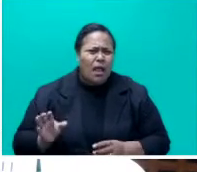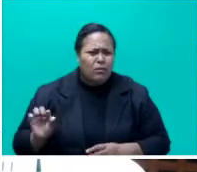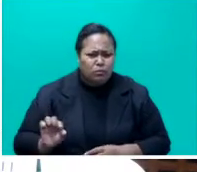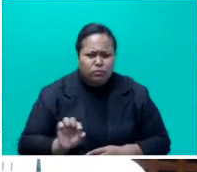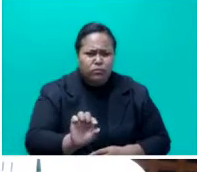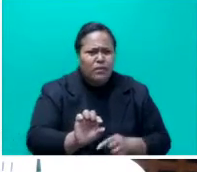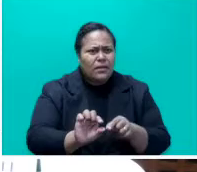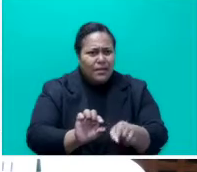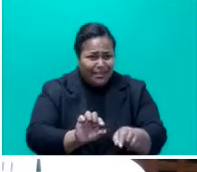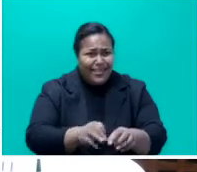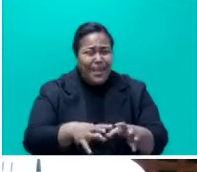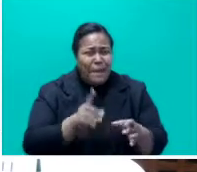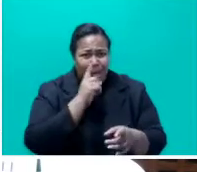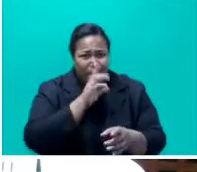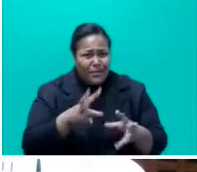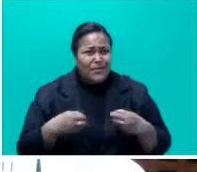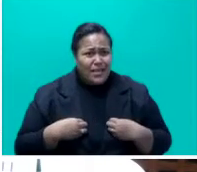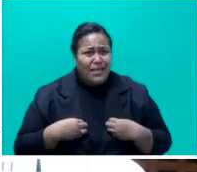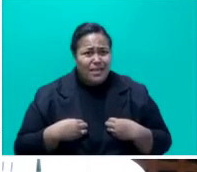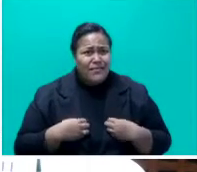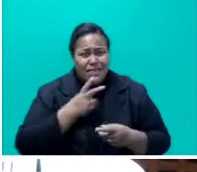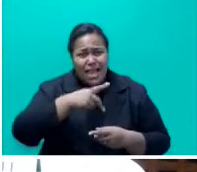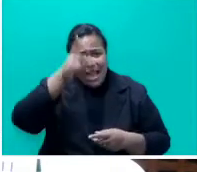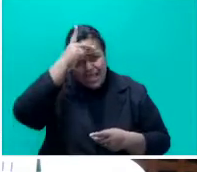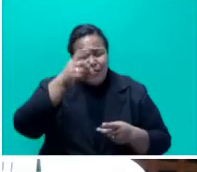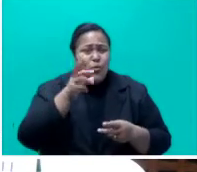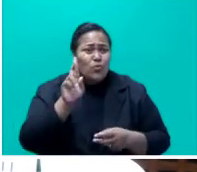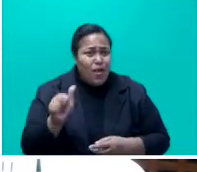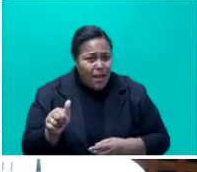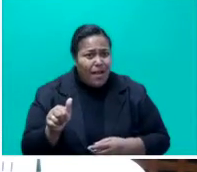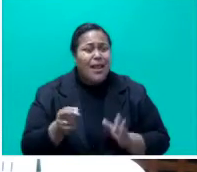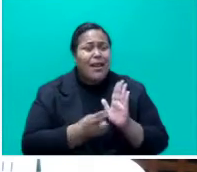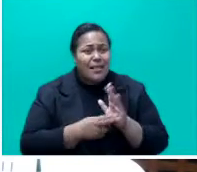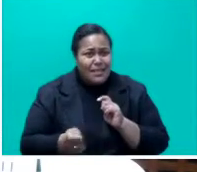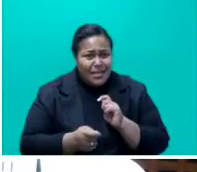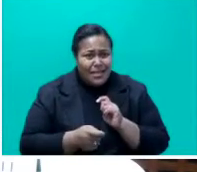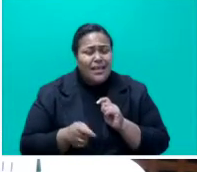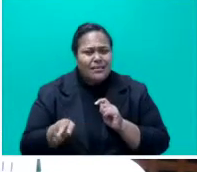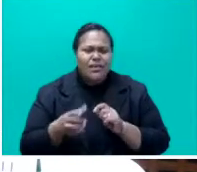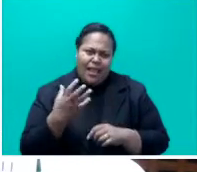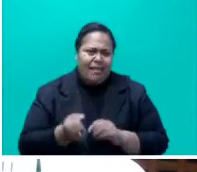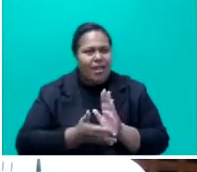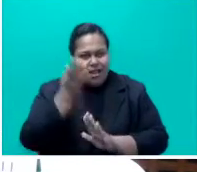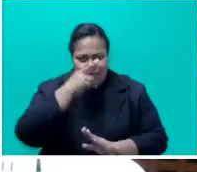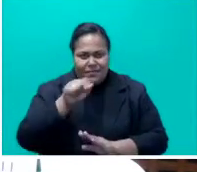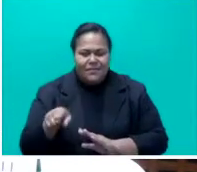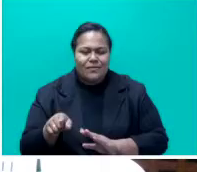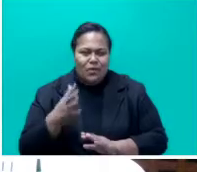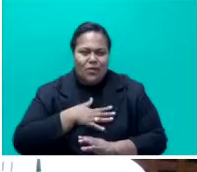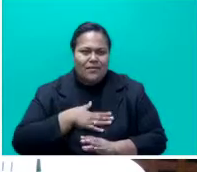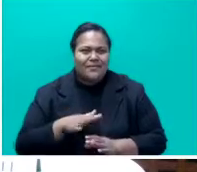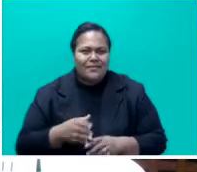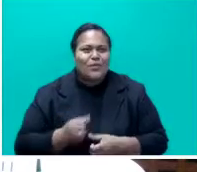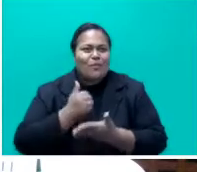Viti, Naitasiri, Kandavura, and Bua, and of course with high risk sanitation projects. We have Mba, Nadungano,